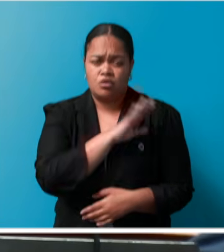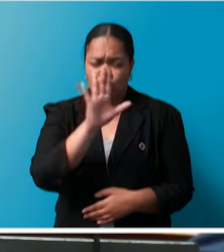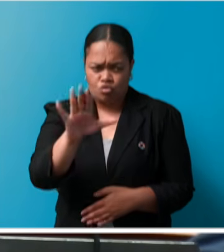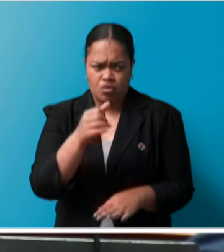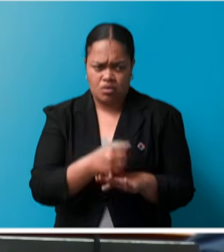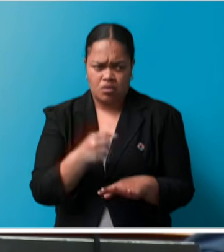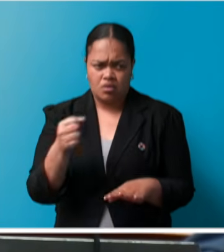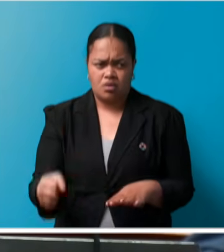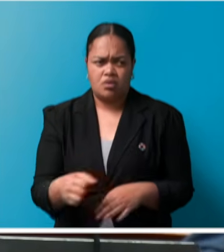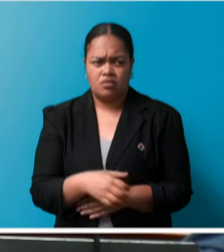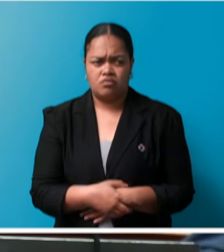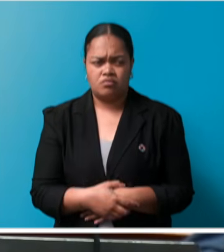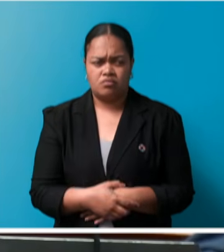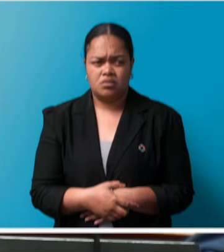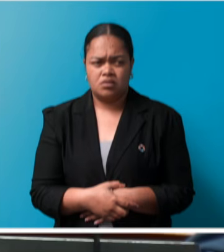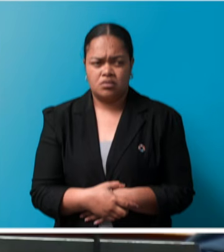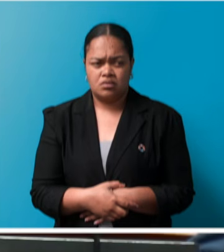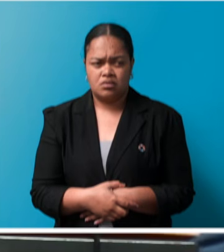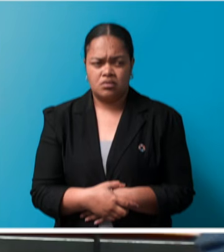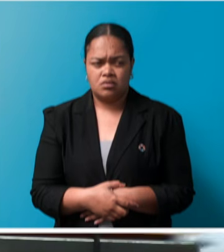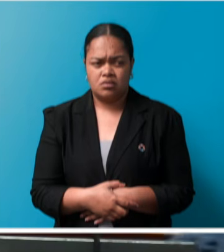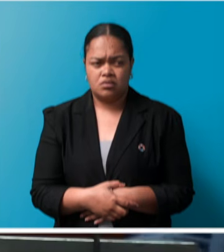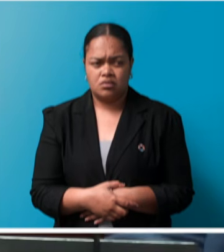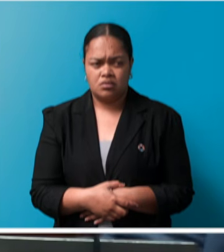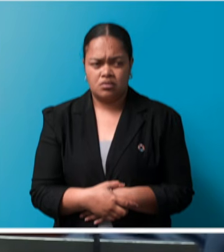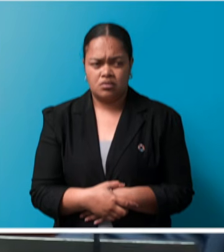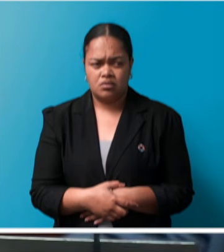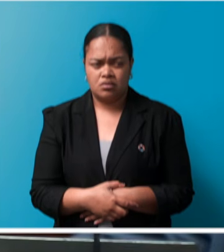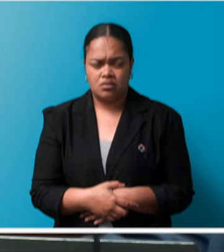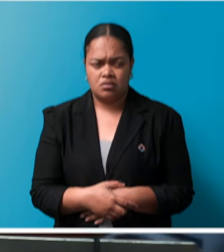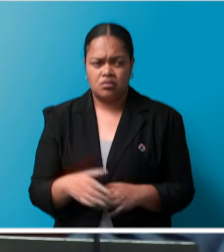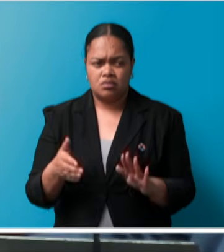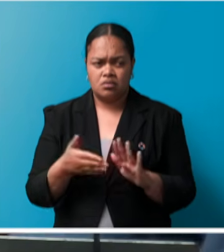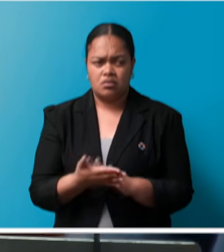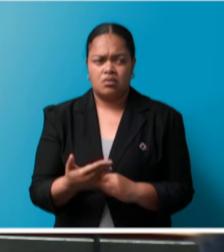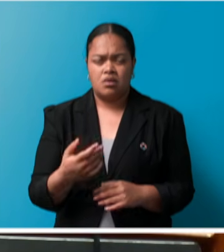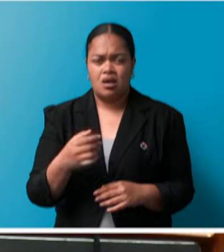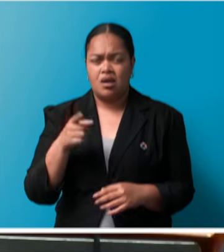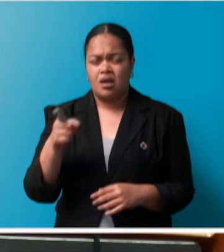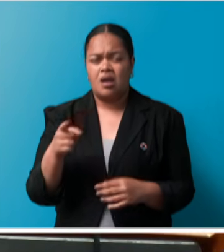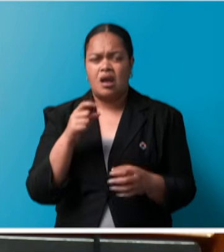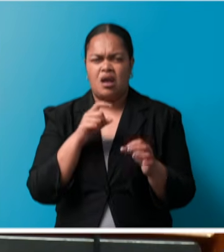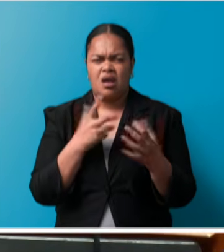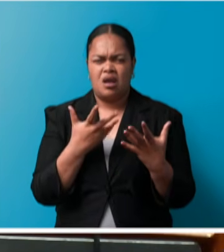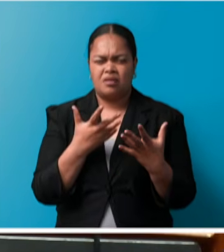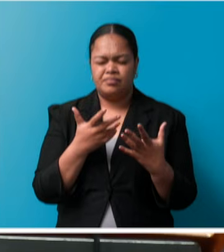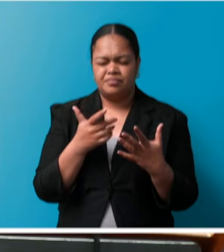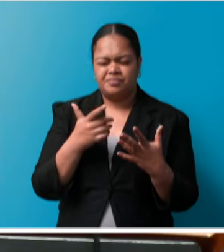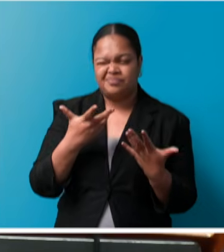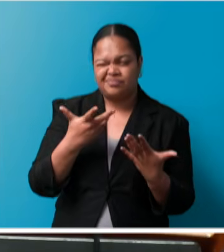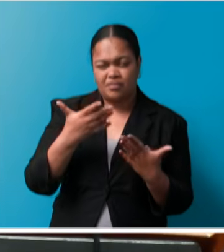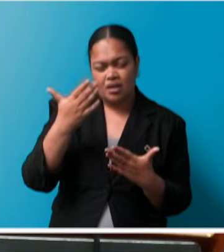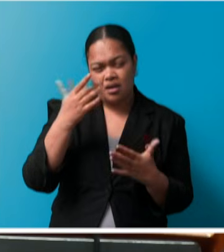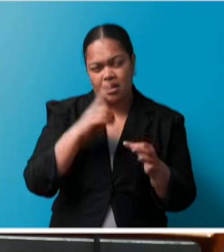side. Right? It was under Garase government that we had